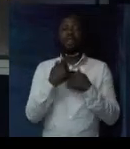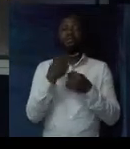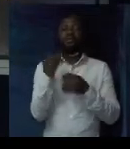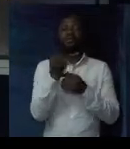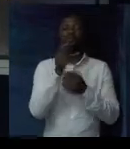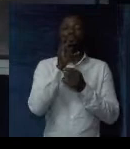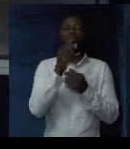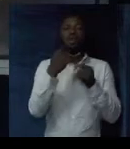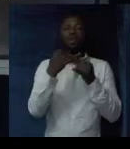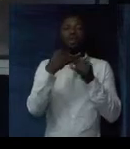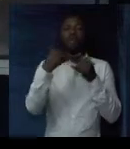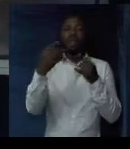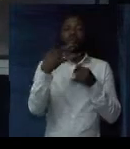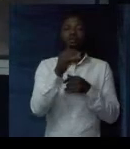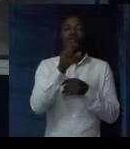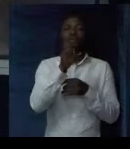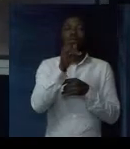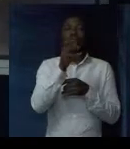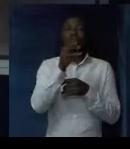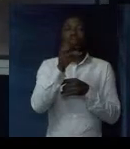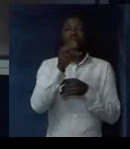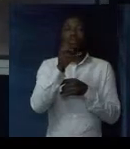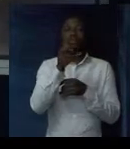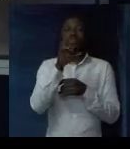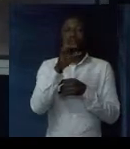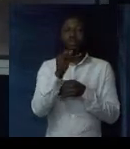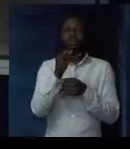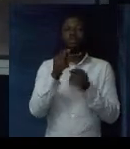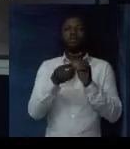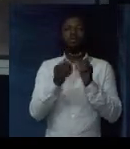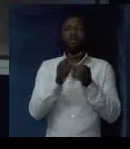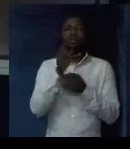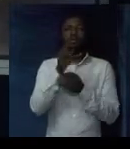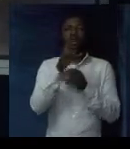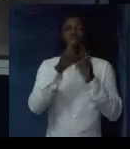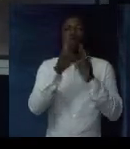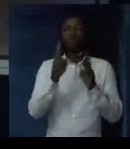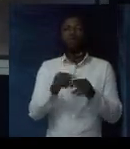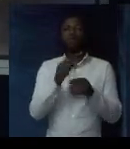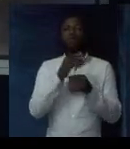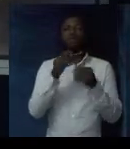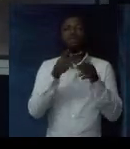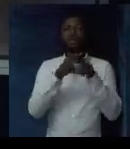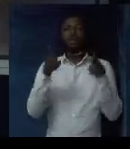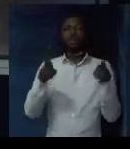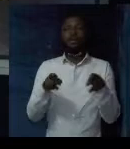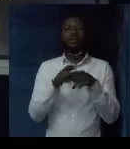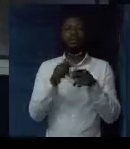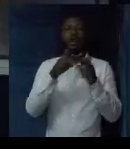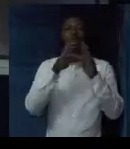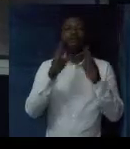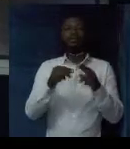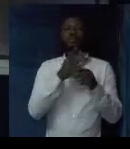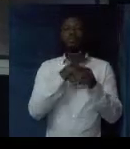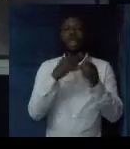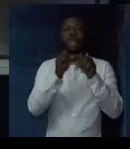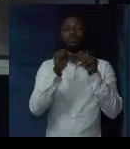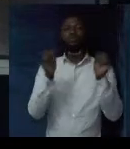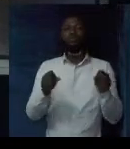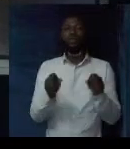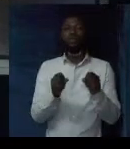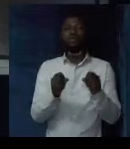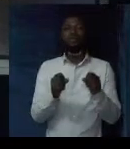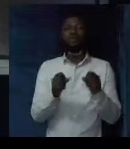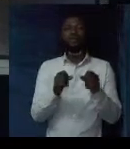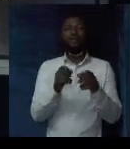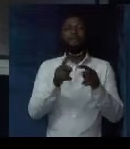quadrilaterals have only 2 lines of symmetry? First one is rhombus and rectangle. Do they have 2 lines of symmetry? Rhombus and square. Do